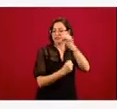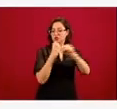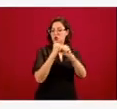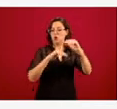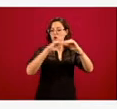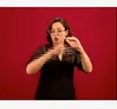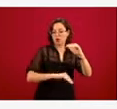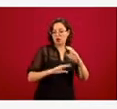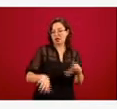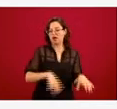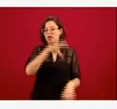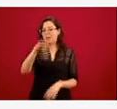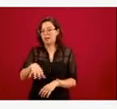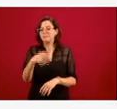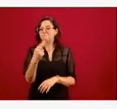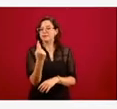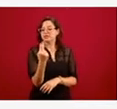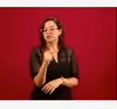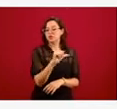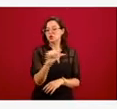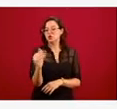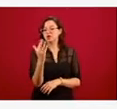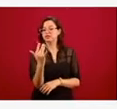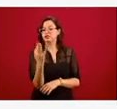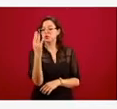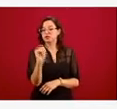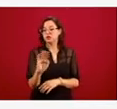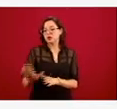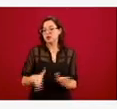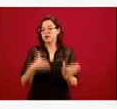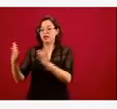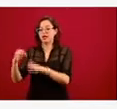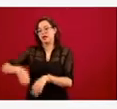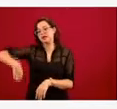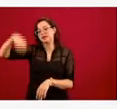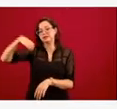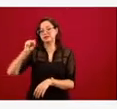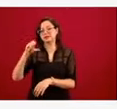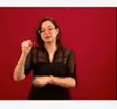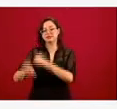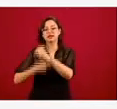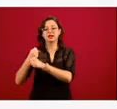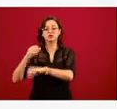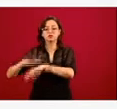under 25, 25 to 59, and after 60.